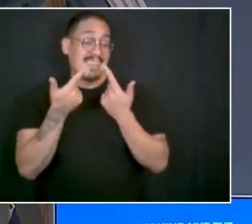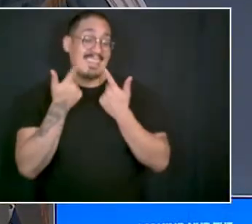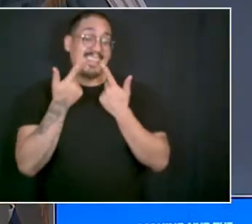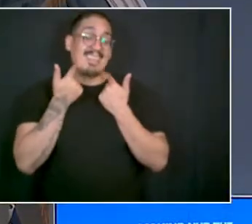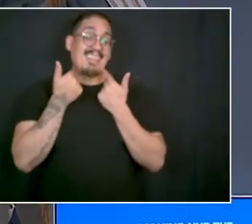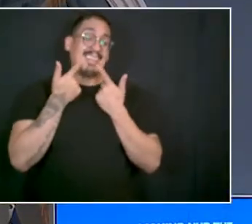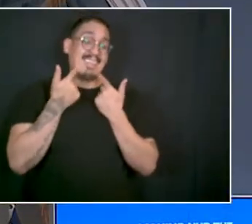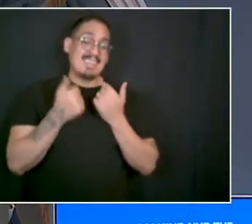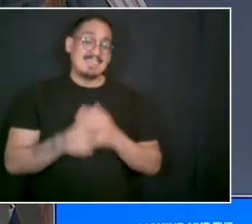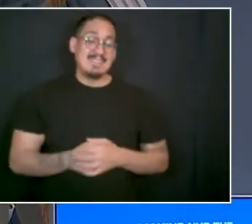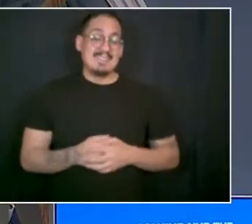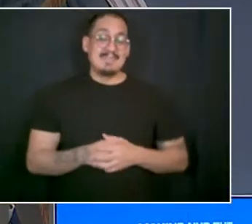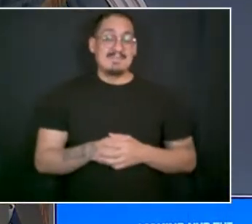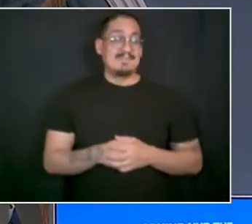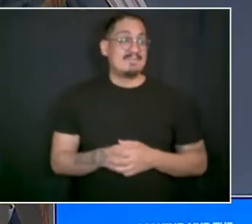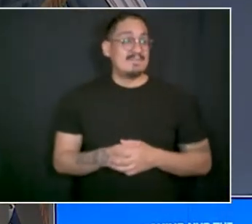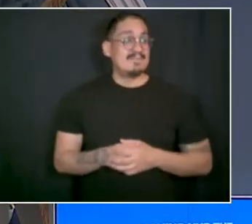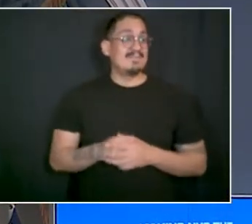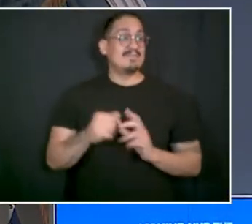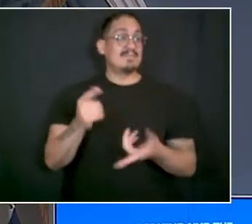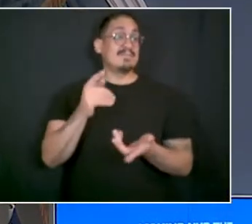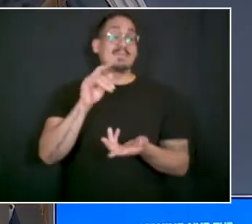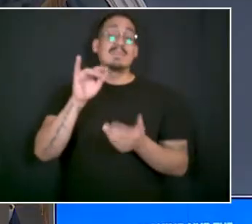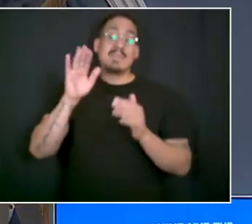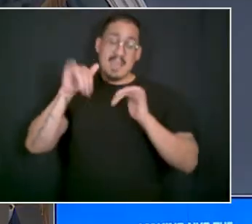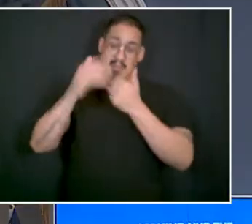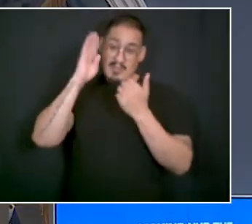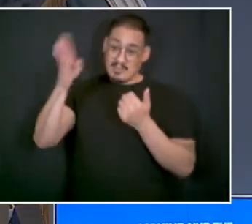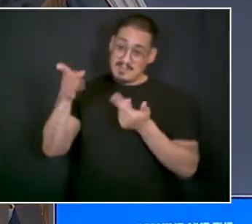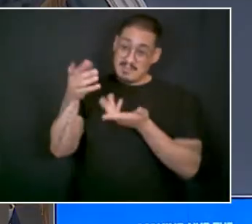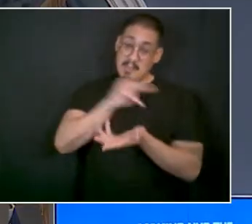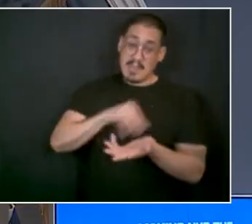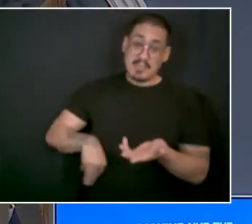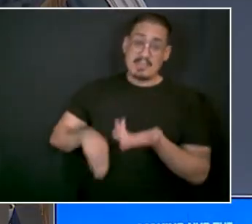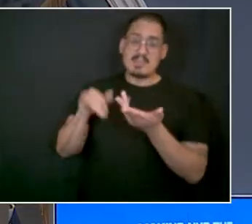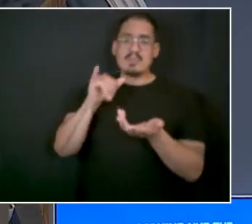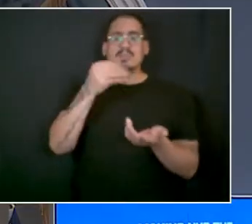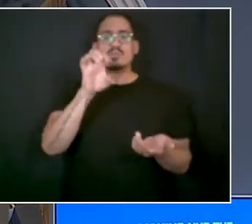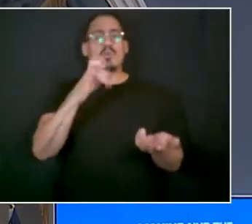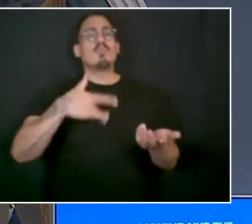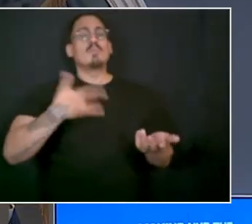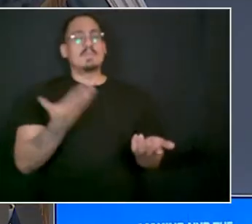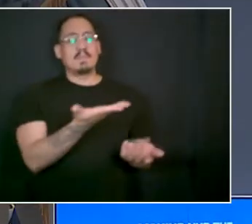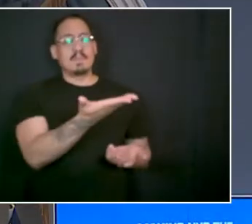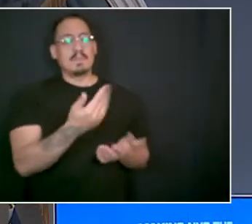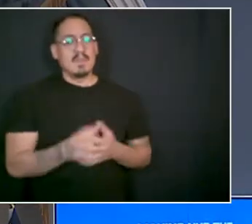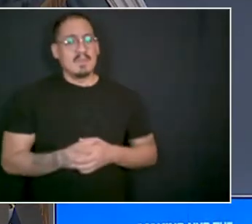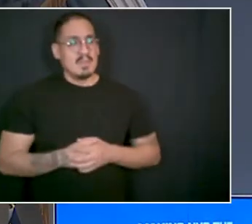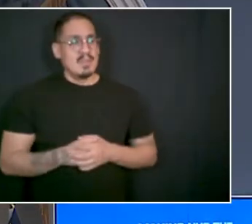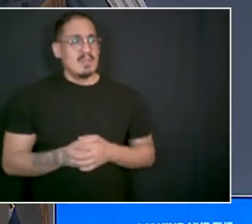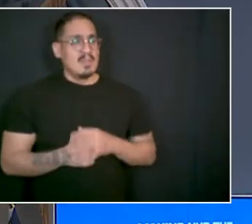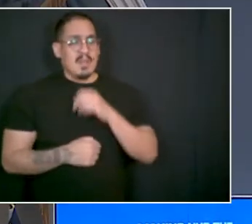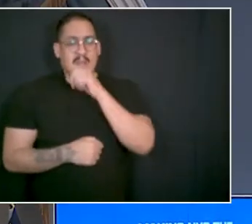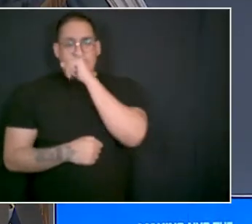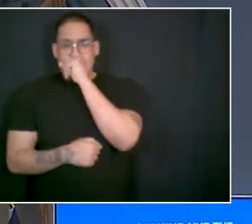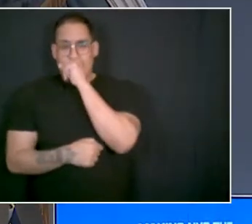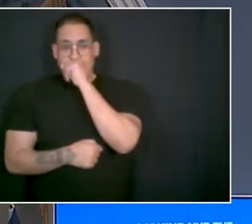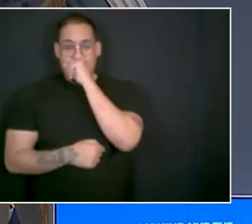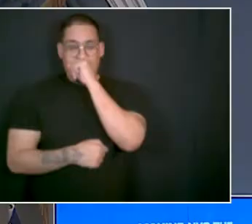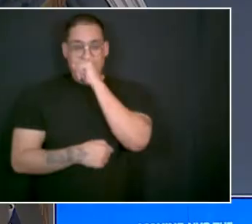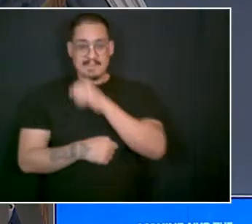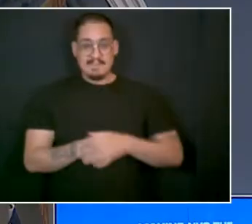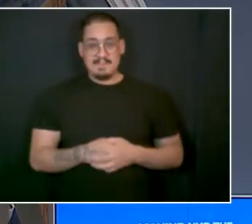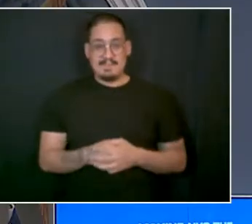Mayor, how you doing? What's going on, Joe? Not too much. Two quick questions for you. You mentioned that Brandy's going to be working